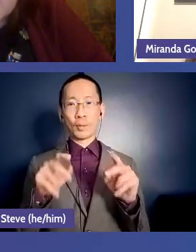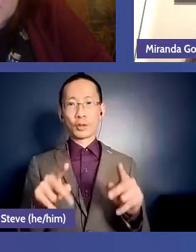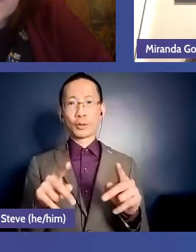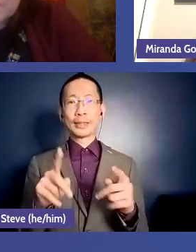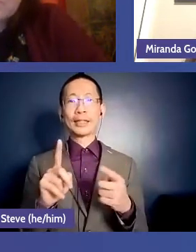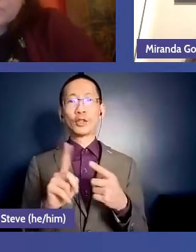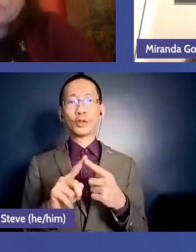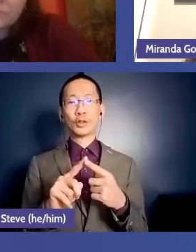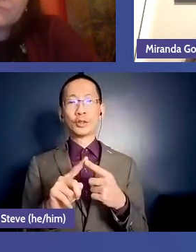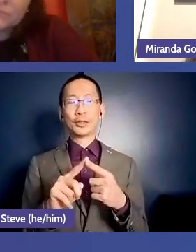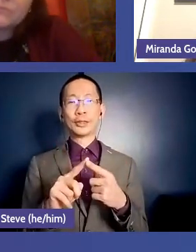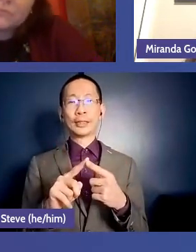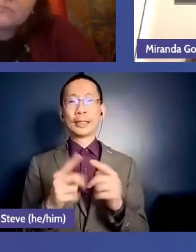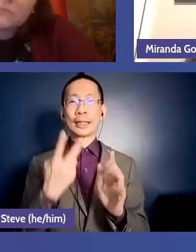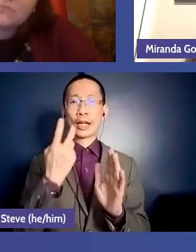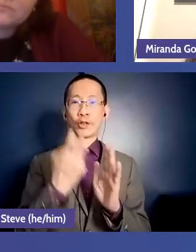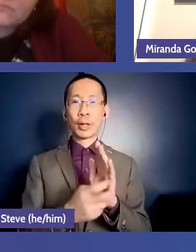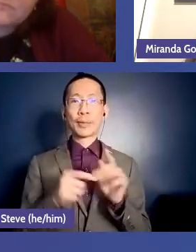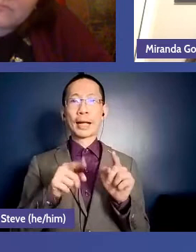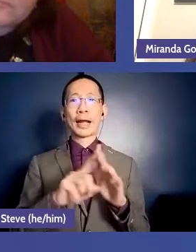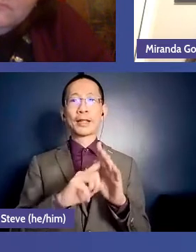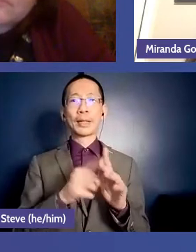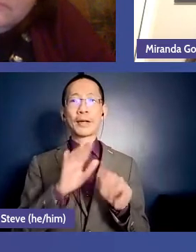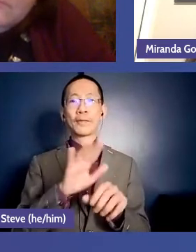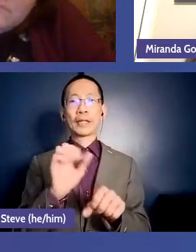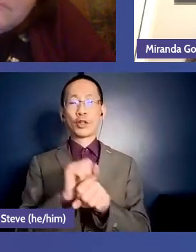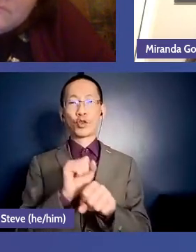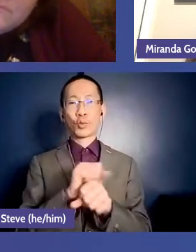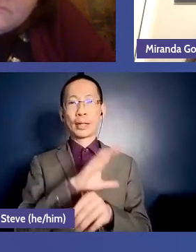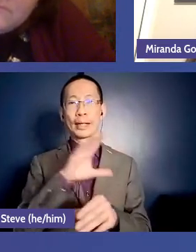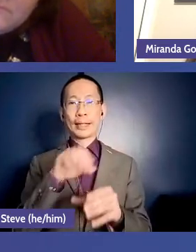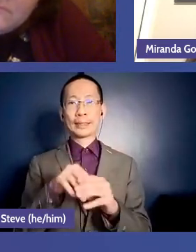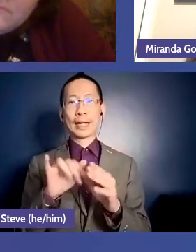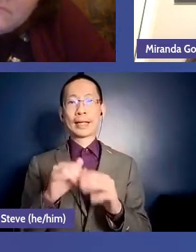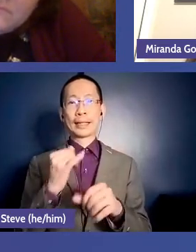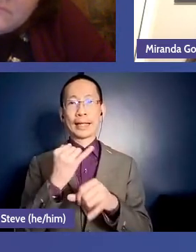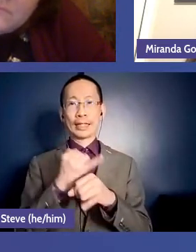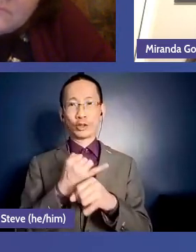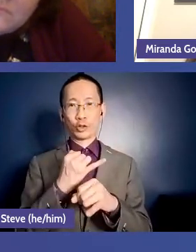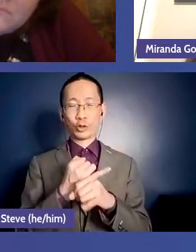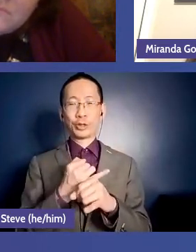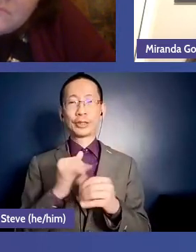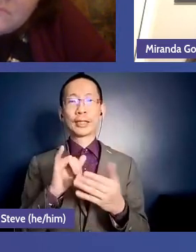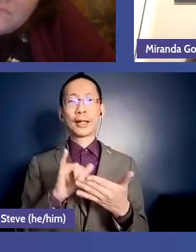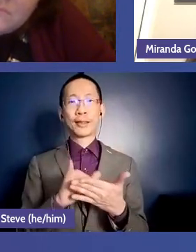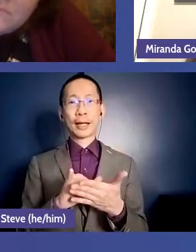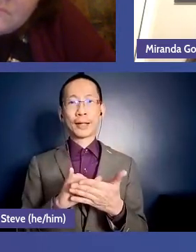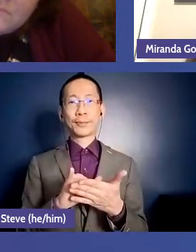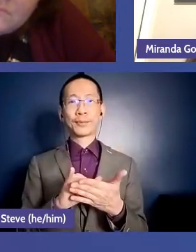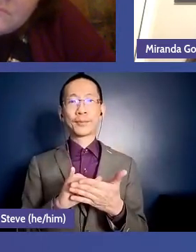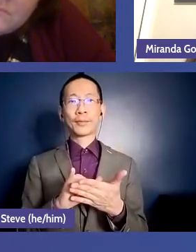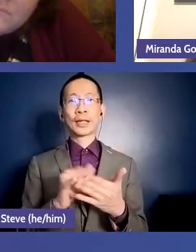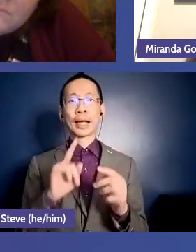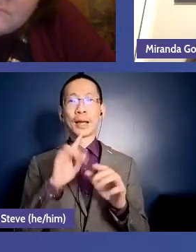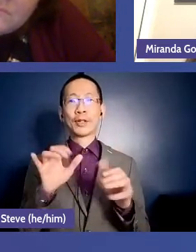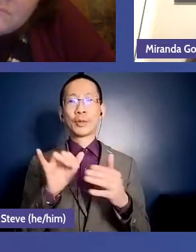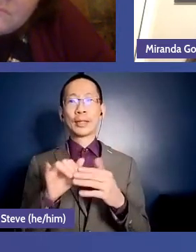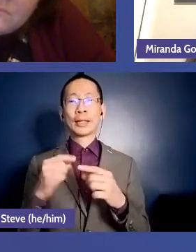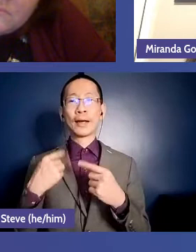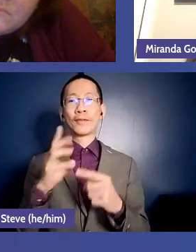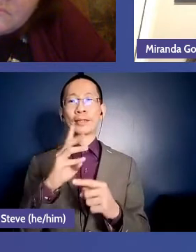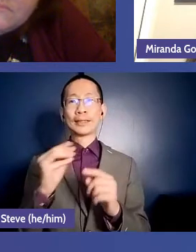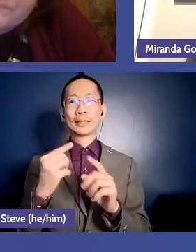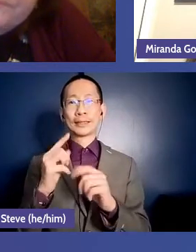to get dropped in at the beginning of their career inside of an institution that had been doing that for 60 plus